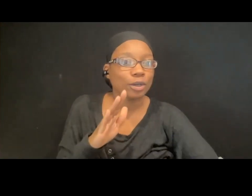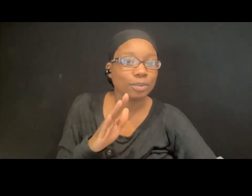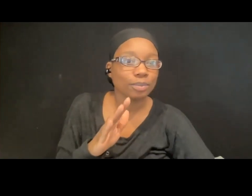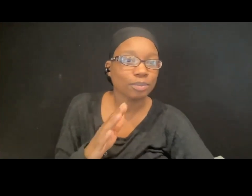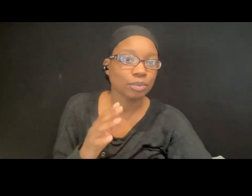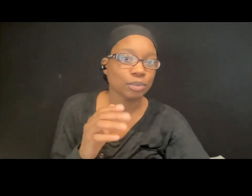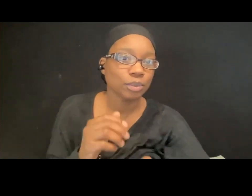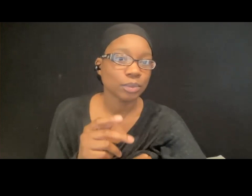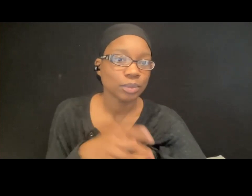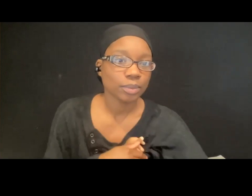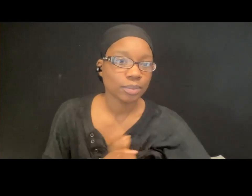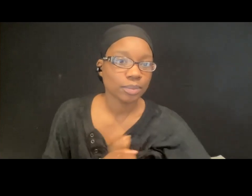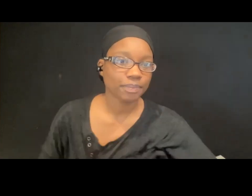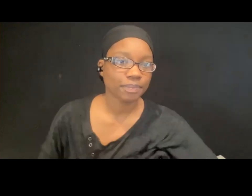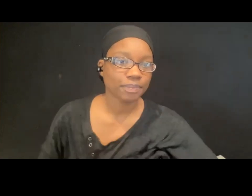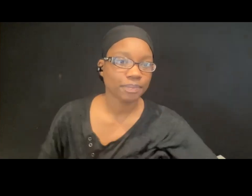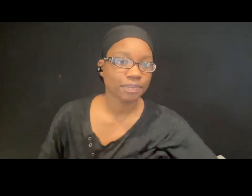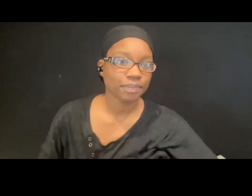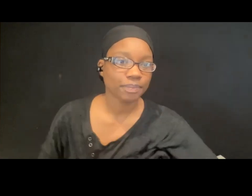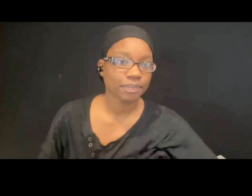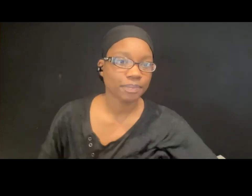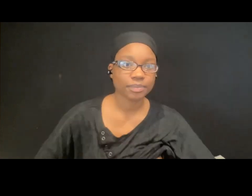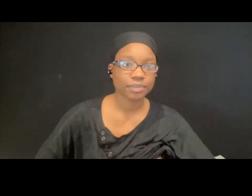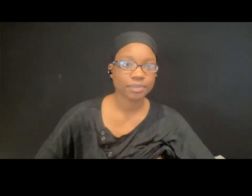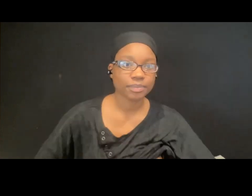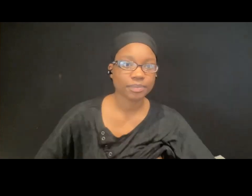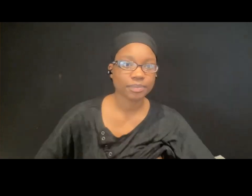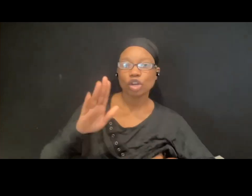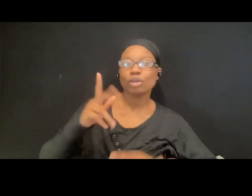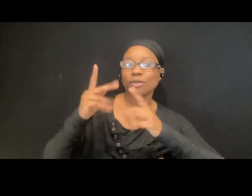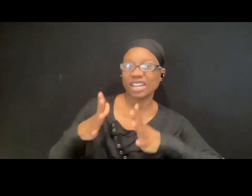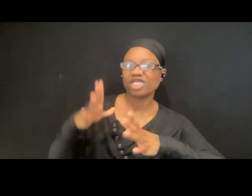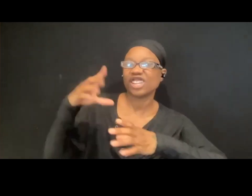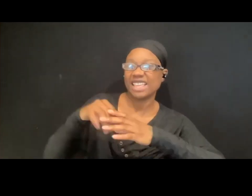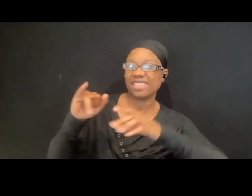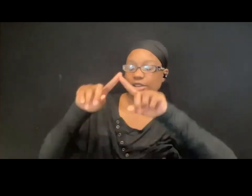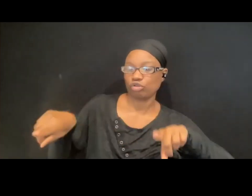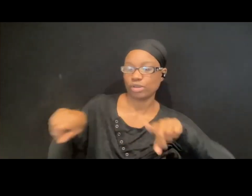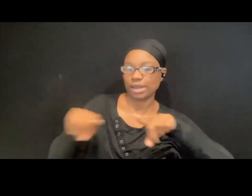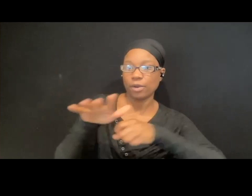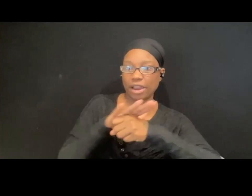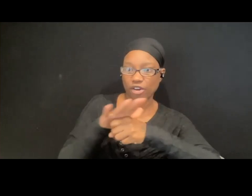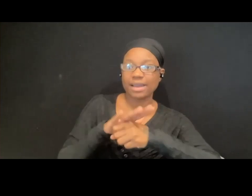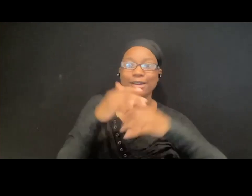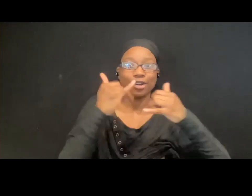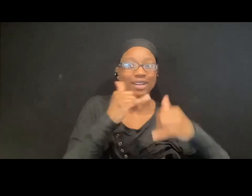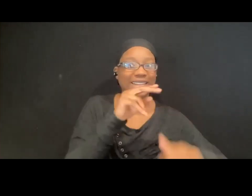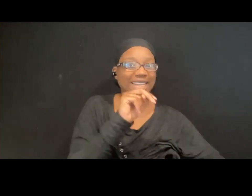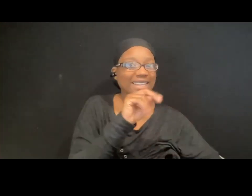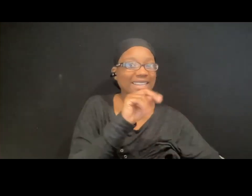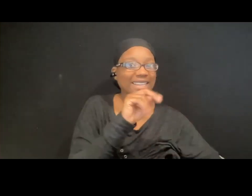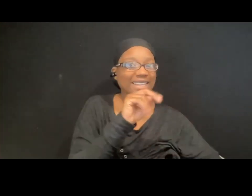Triangle area, and where she's at Anson CI, she doesn't always have access to them. And so she talks about,